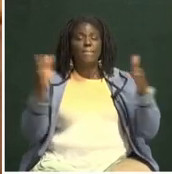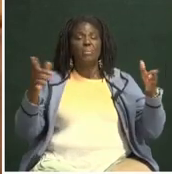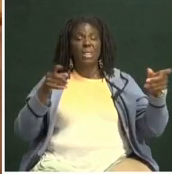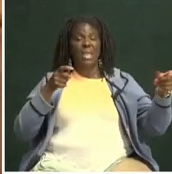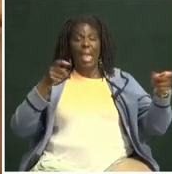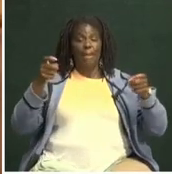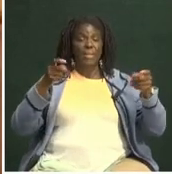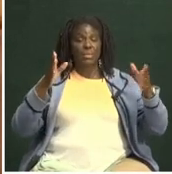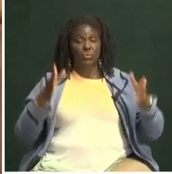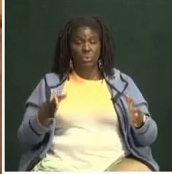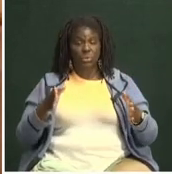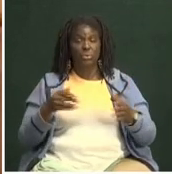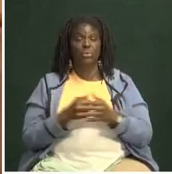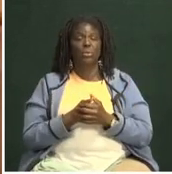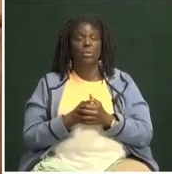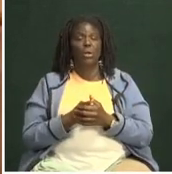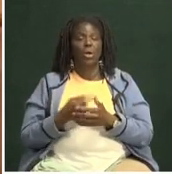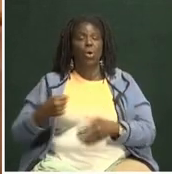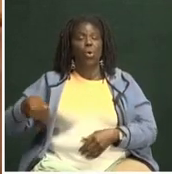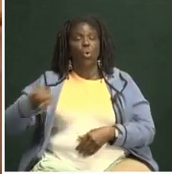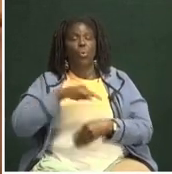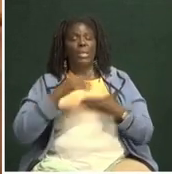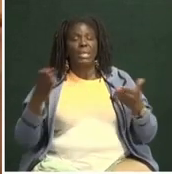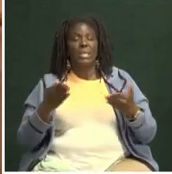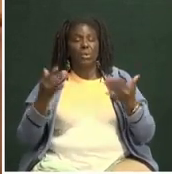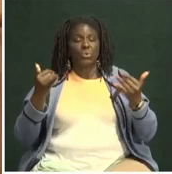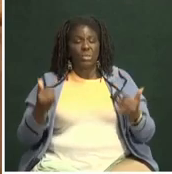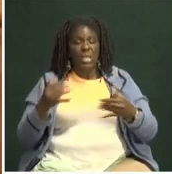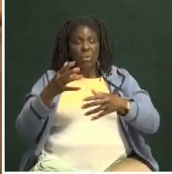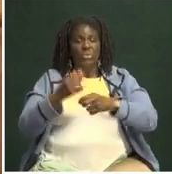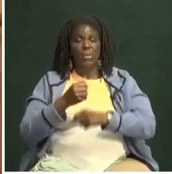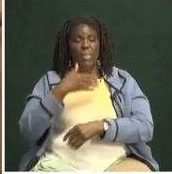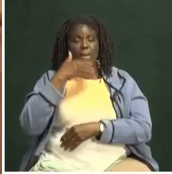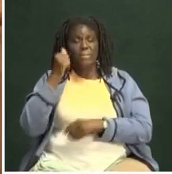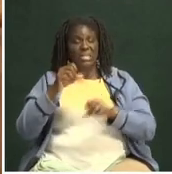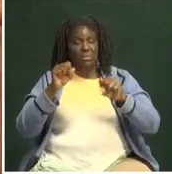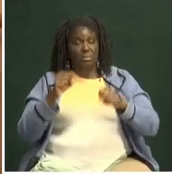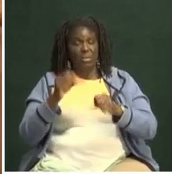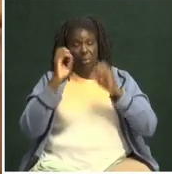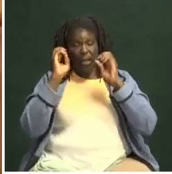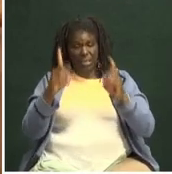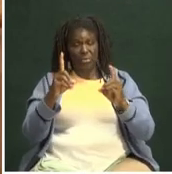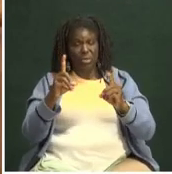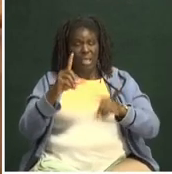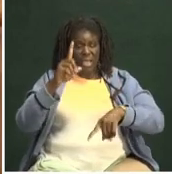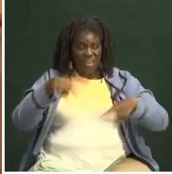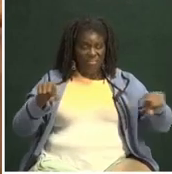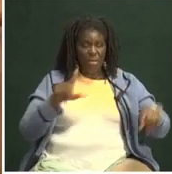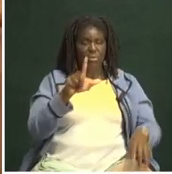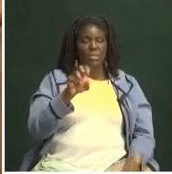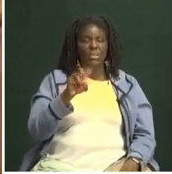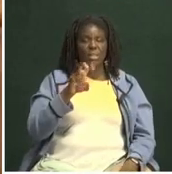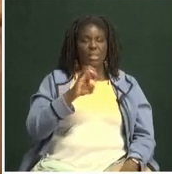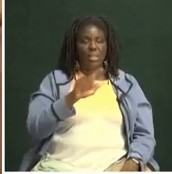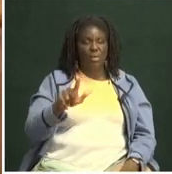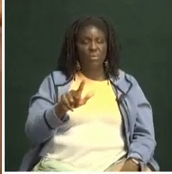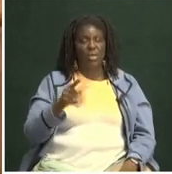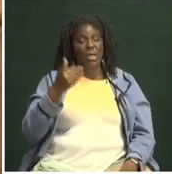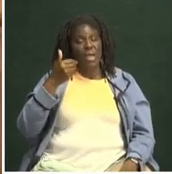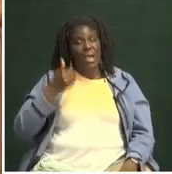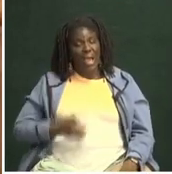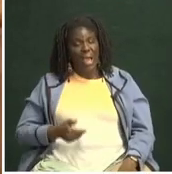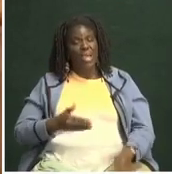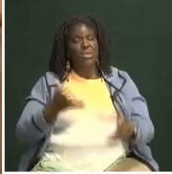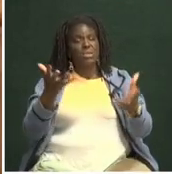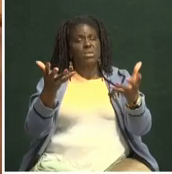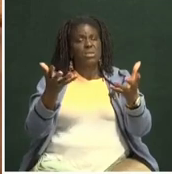administrator. As all of us here today have received the best possible education at different levels, I implore